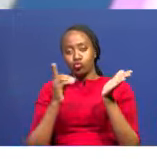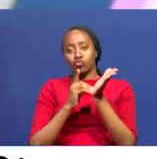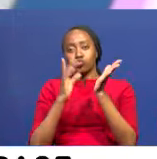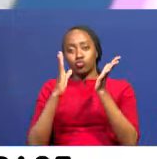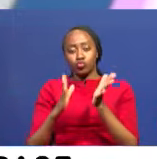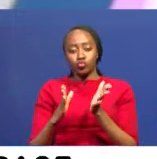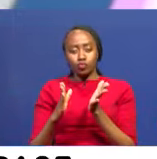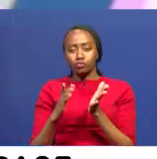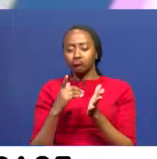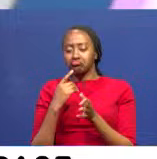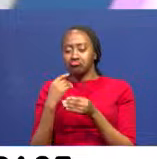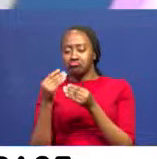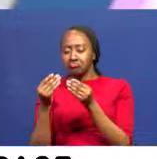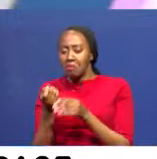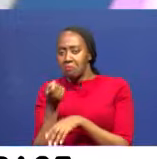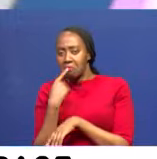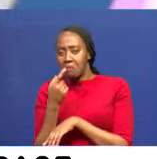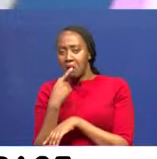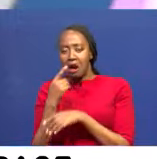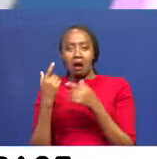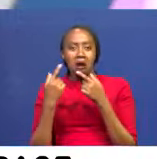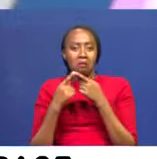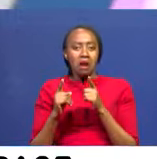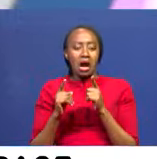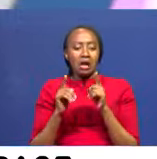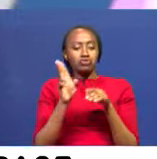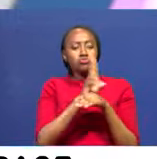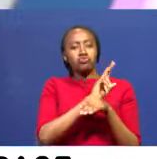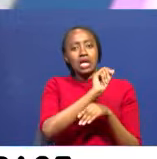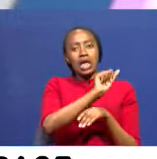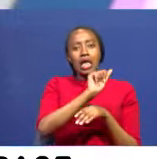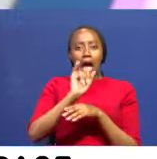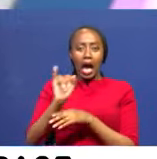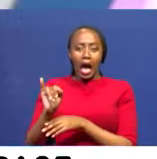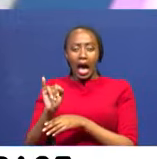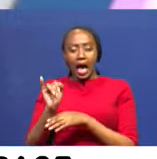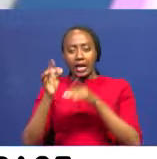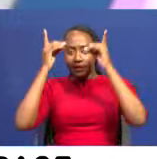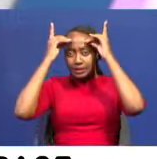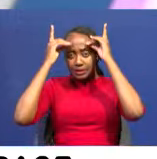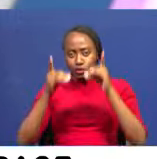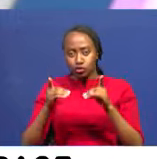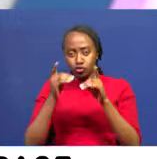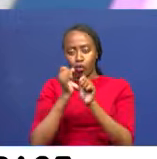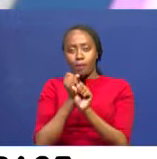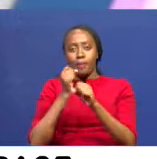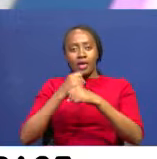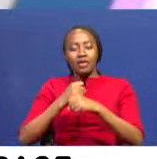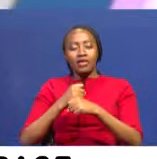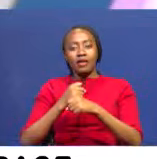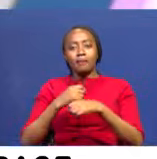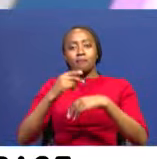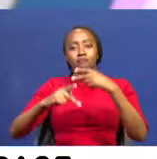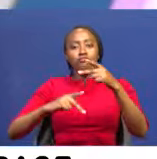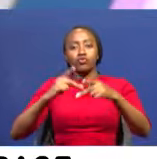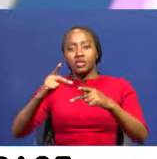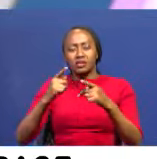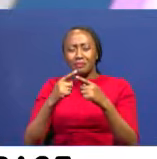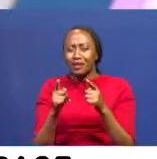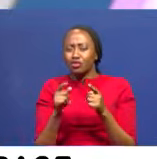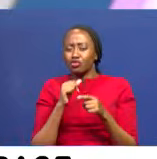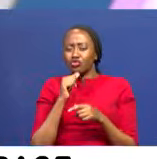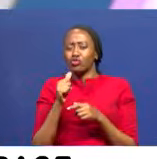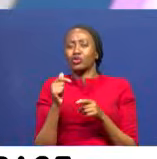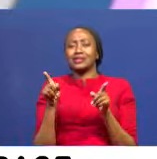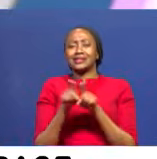how to utilize AI and how to use it in decision-making processes, not just the way it